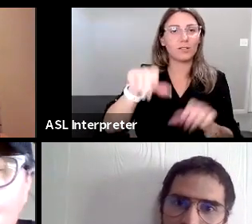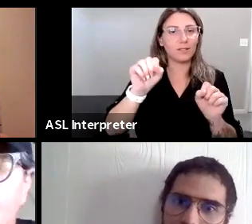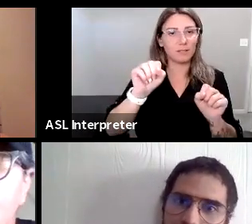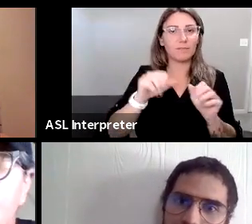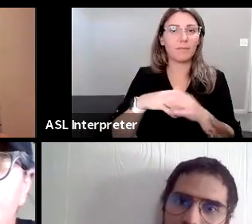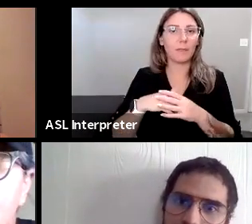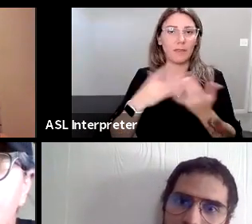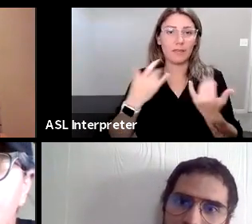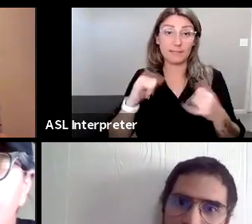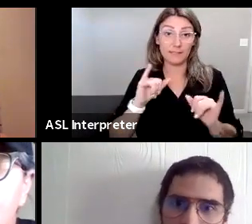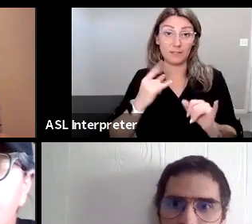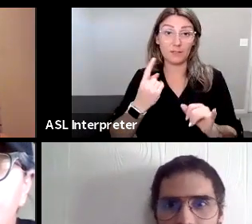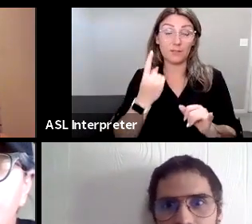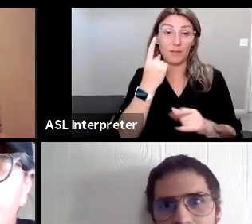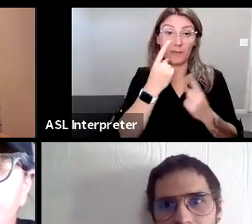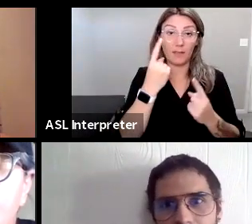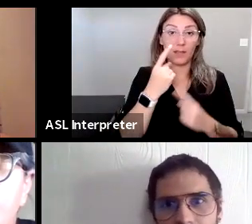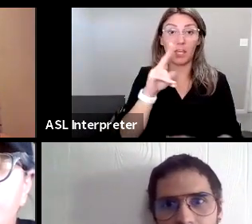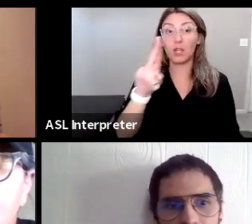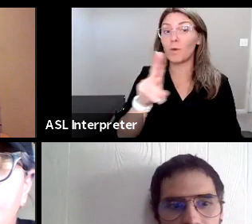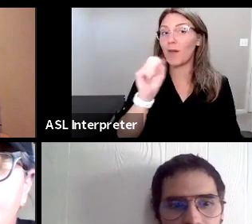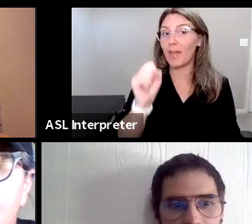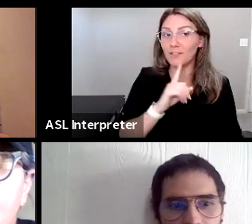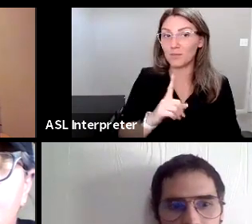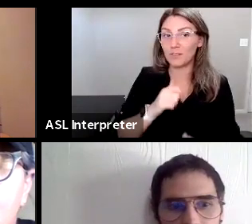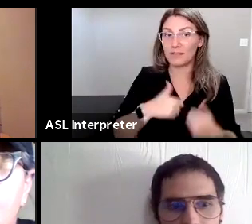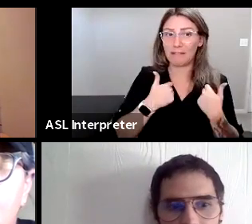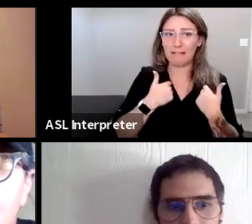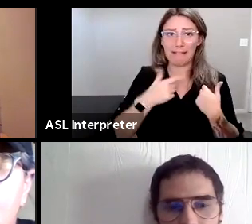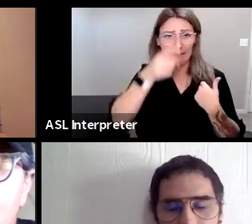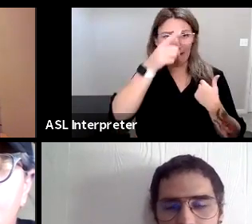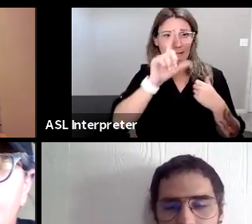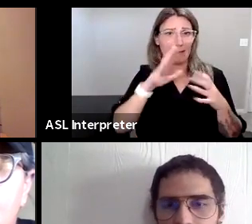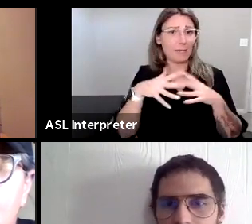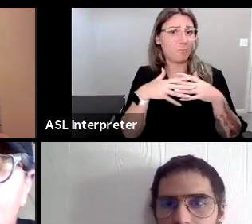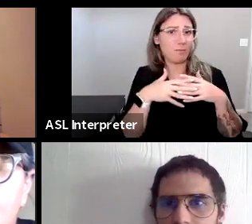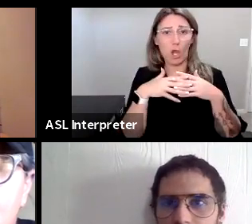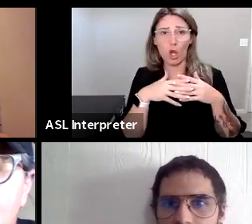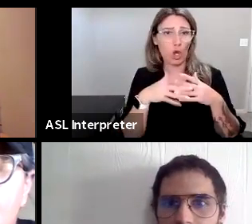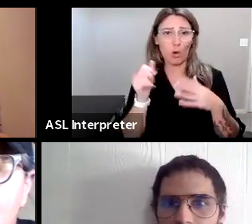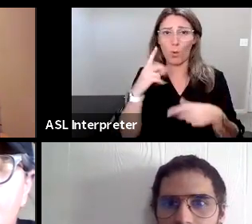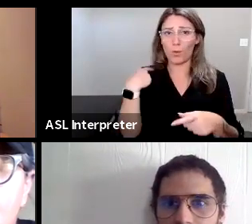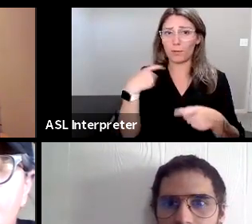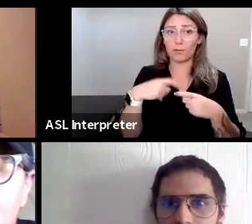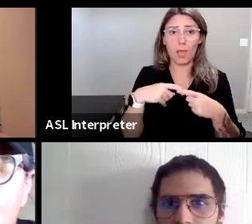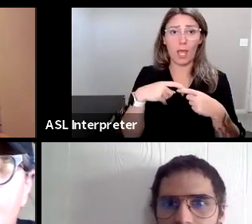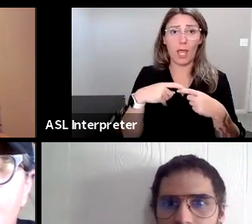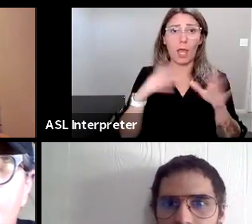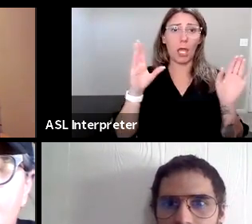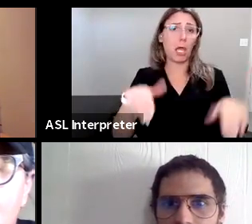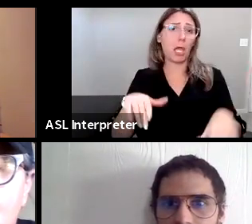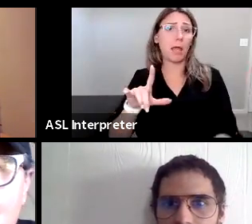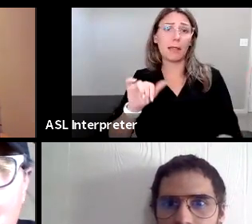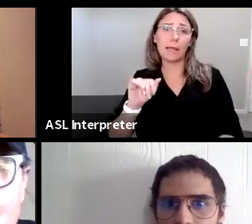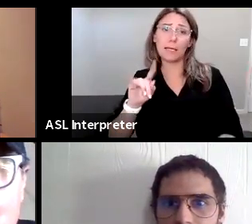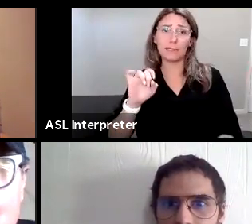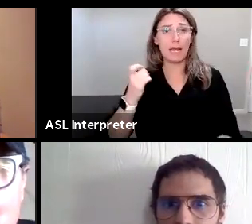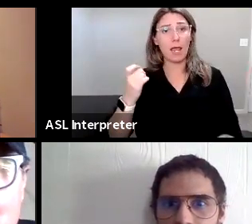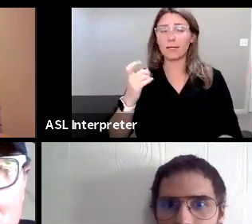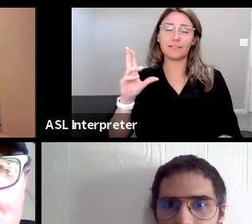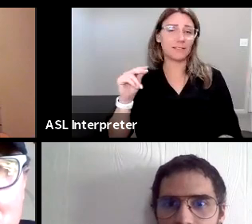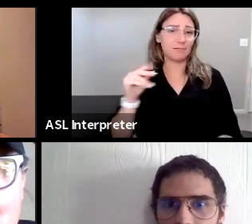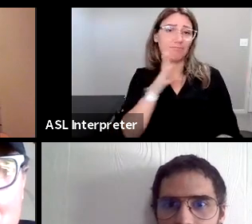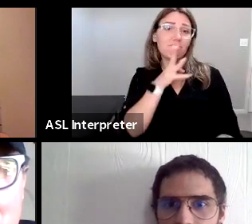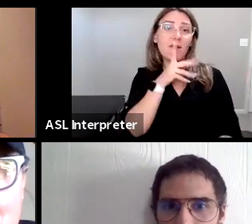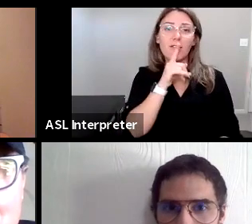think it will be a US reality. I don't think people in Latin America or in Spain are going to be going around saying Latinx or